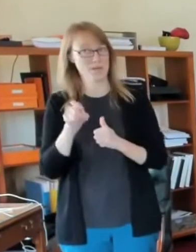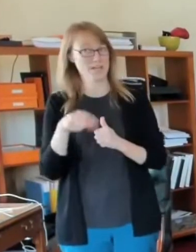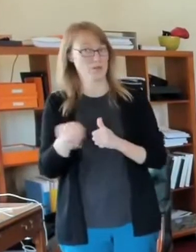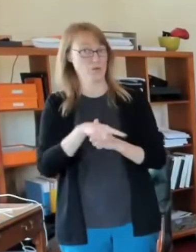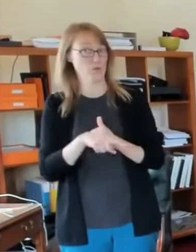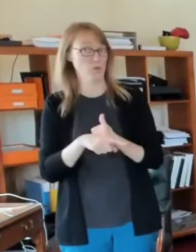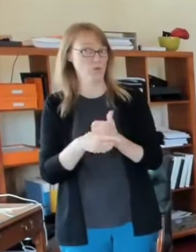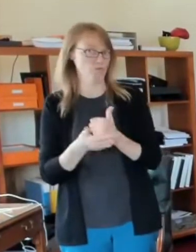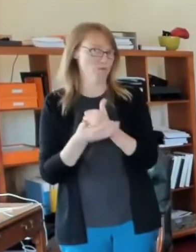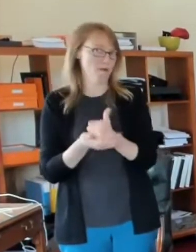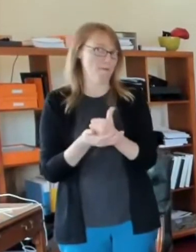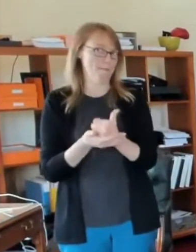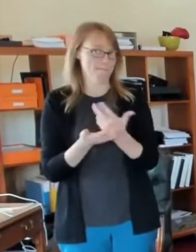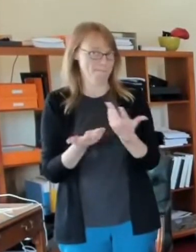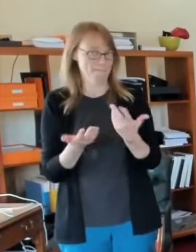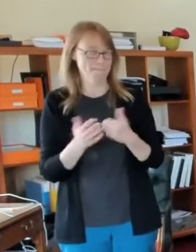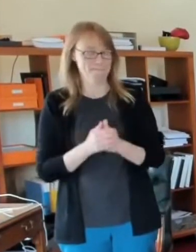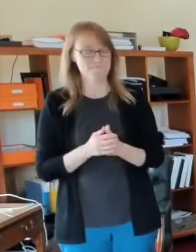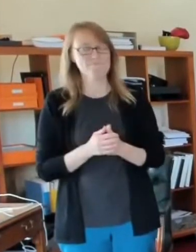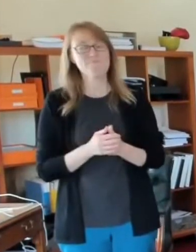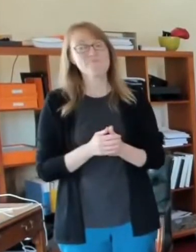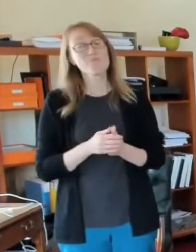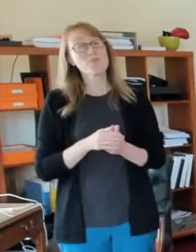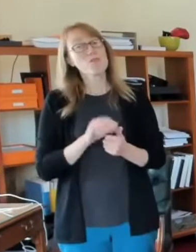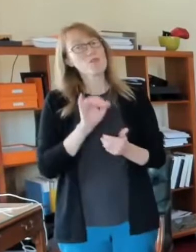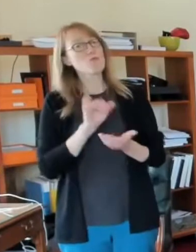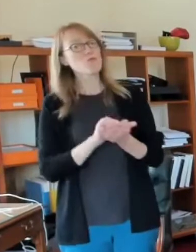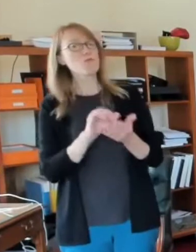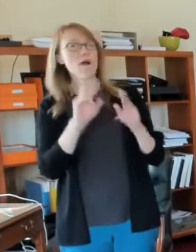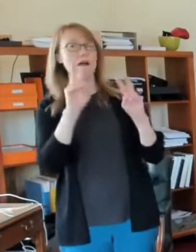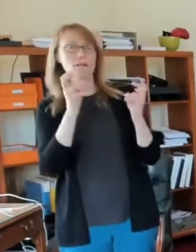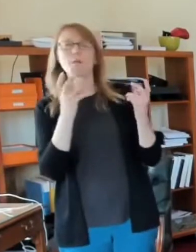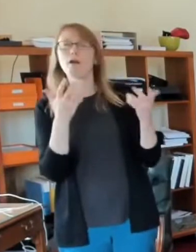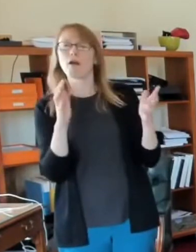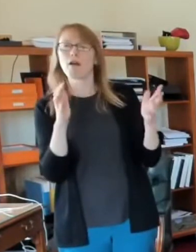That's COVID. Let me talk about a couple of other things.